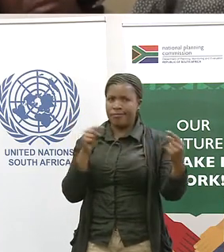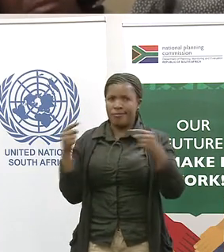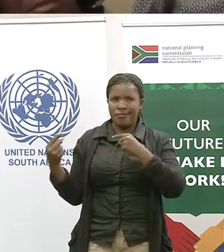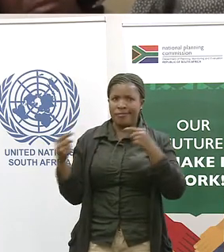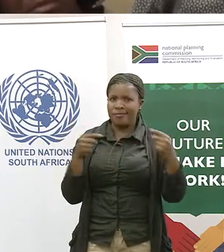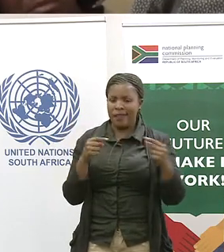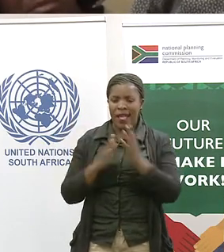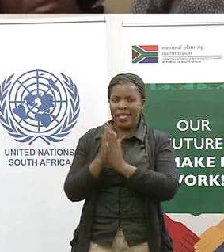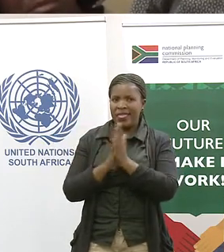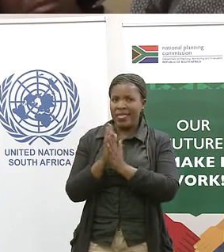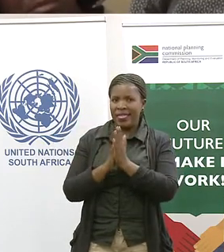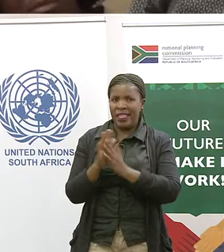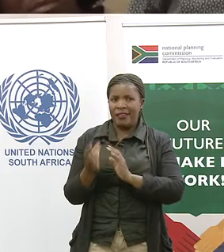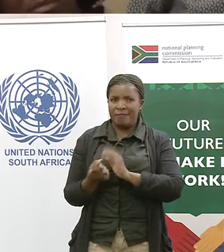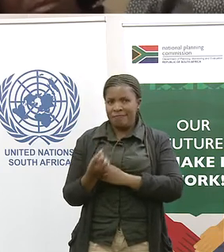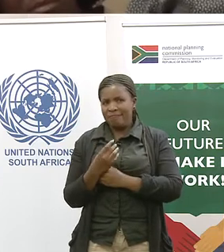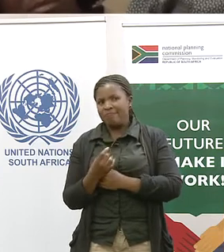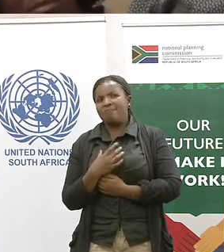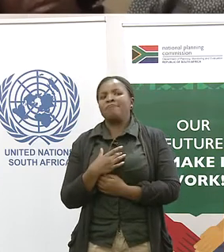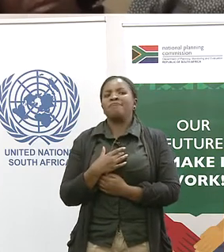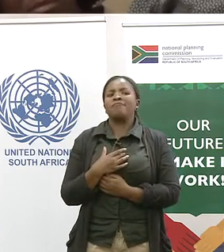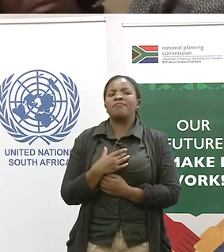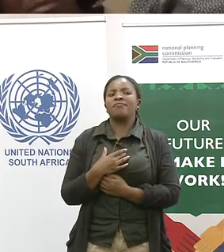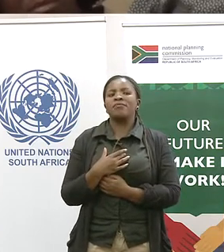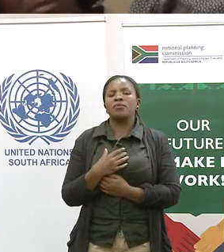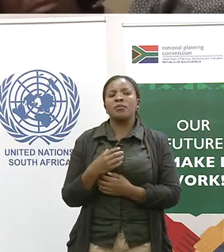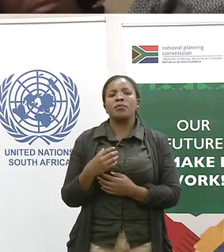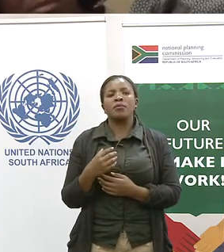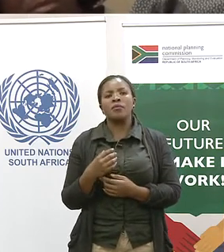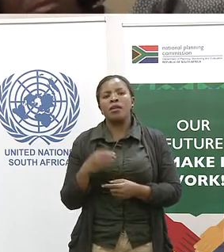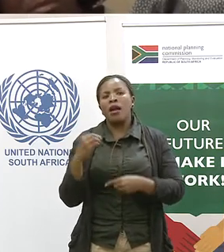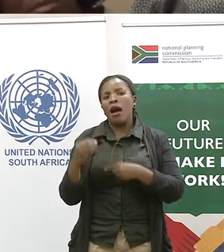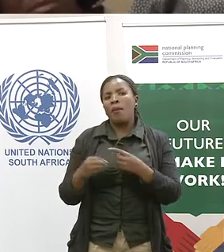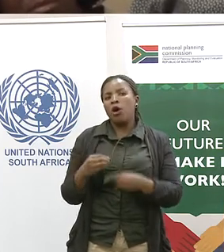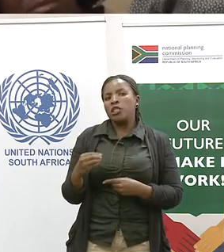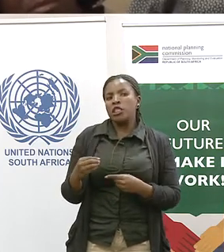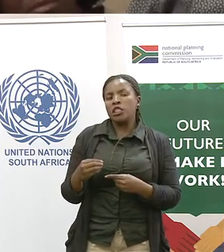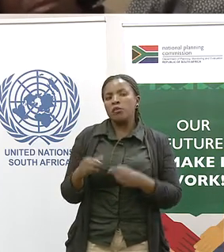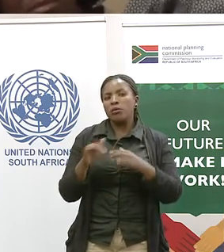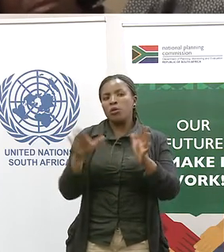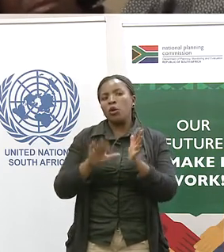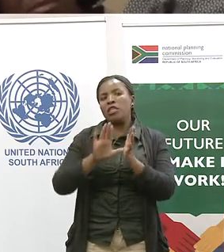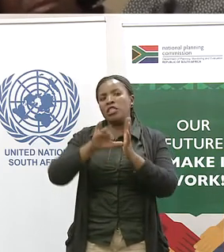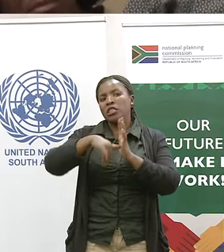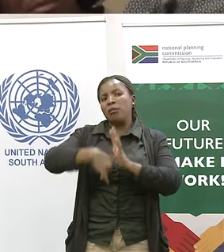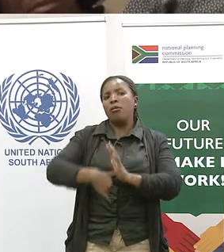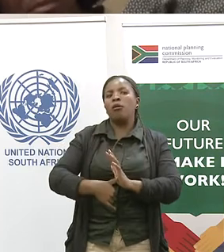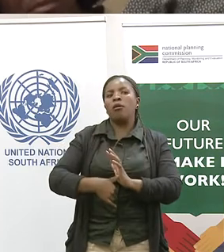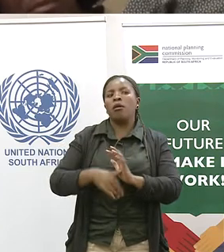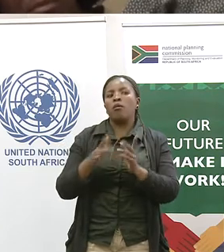regarding the reframing of current offering based on disability for the benefit of